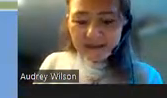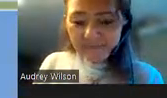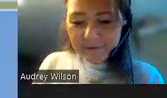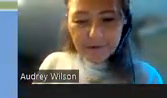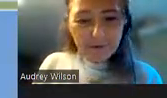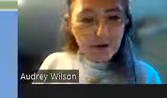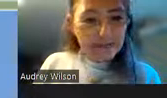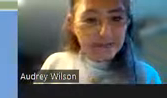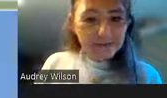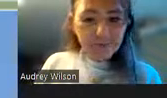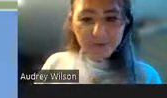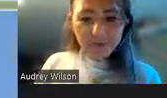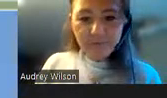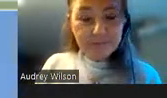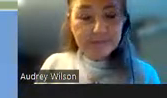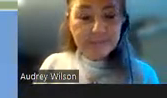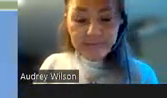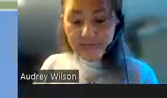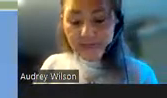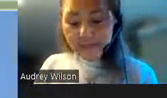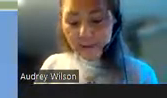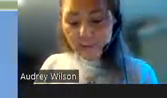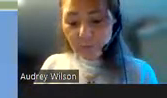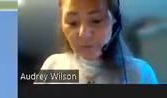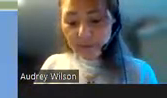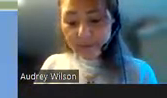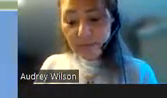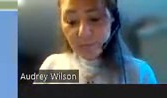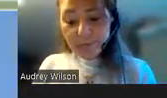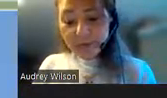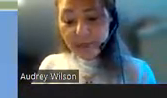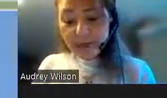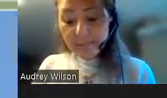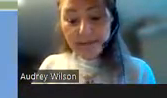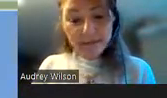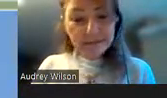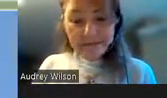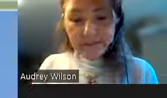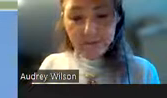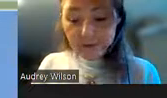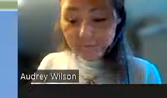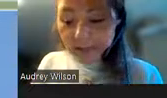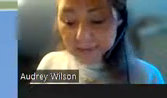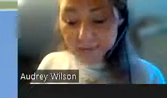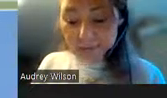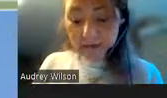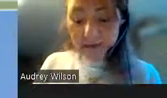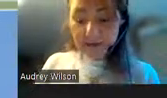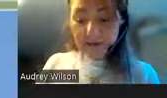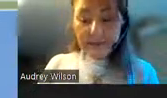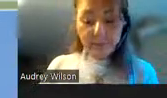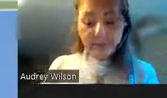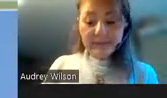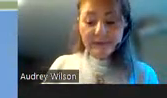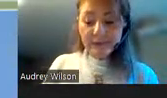62% have said the correct answer, which of course is D, which is lapwing. And just a little interesting fact about